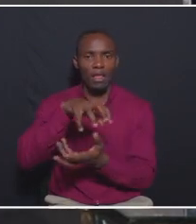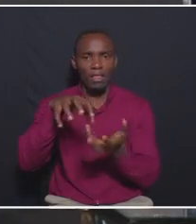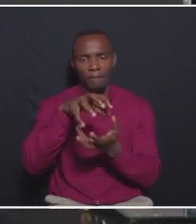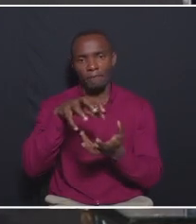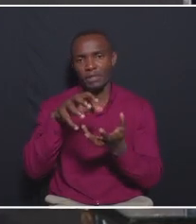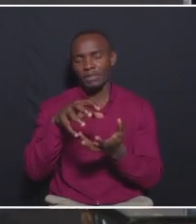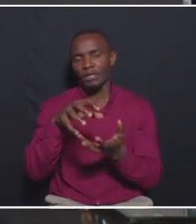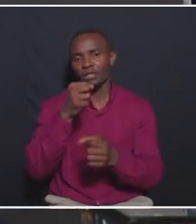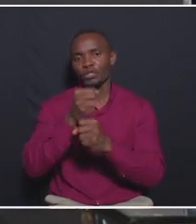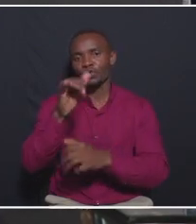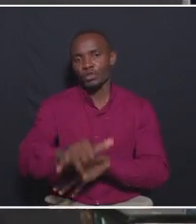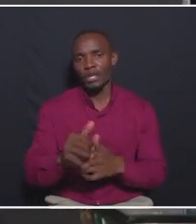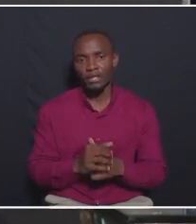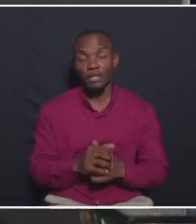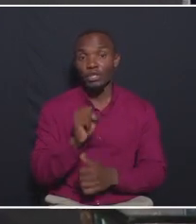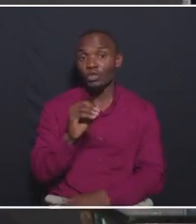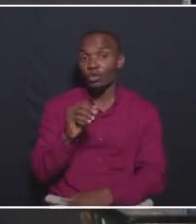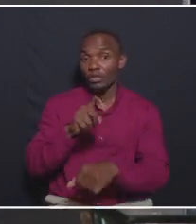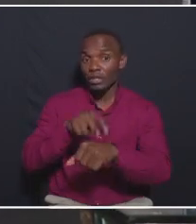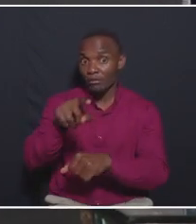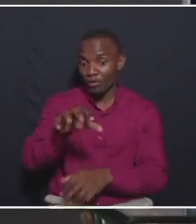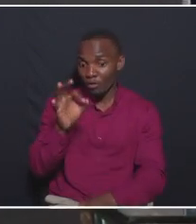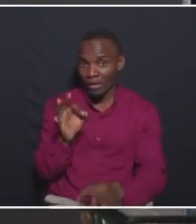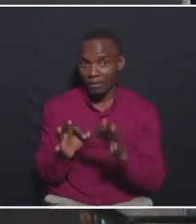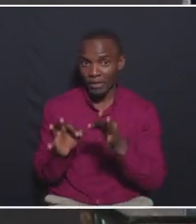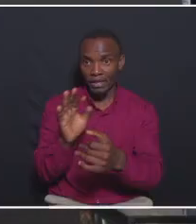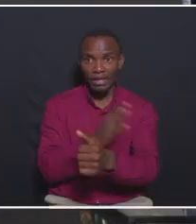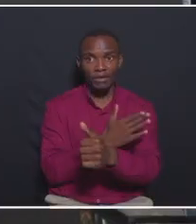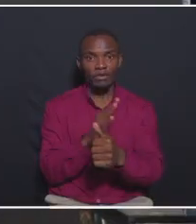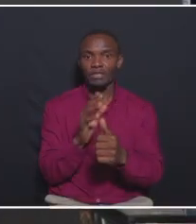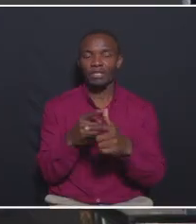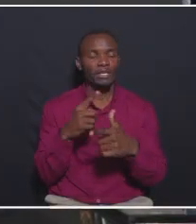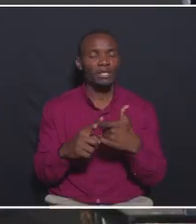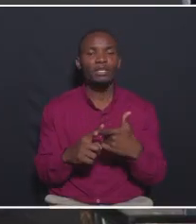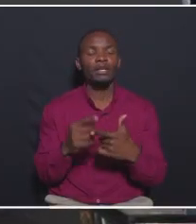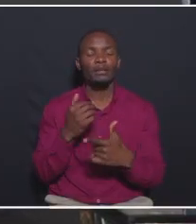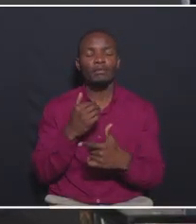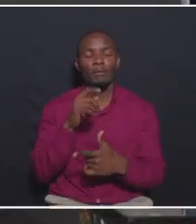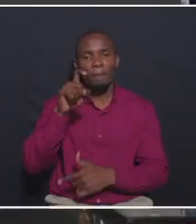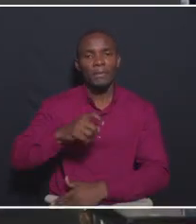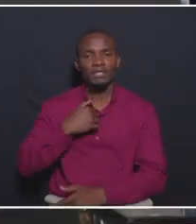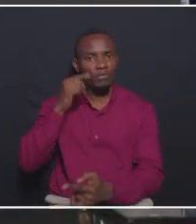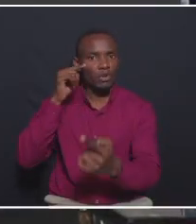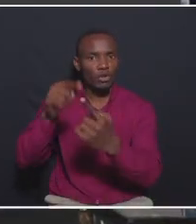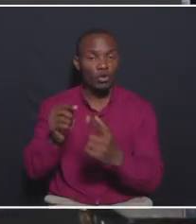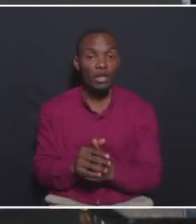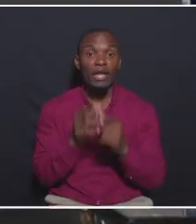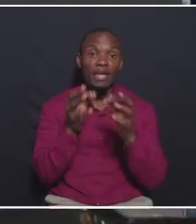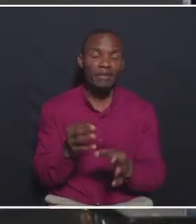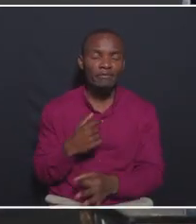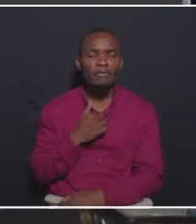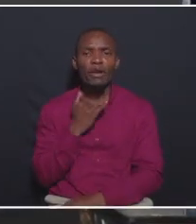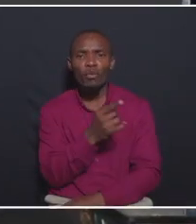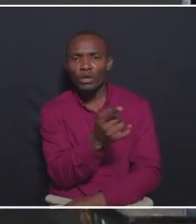So when you're laying down the music, you're not just putting it. If I want you to feel the adrenaline